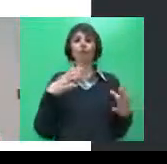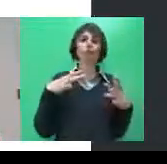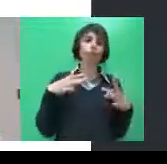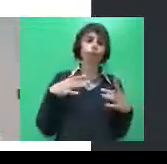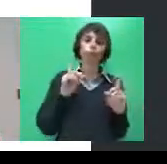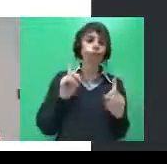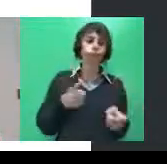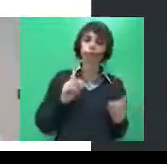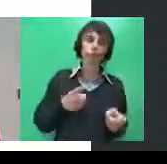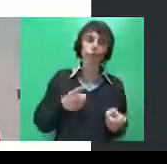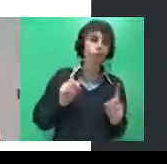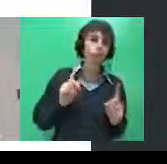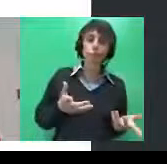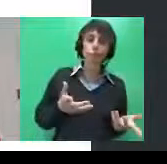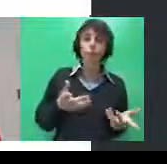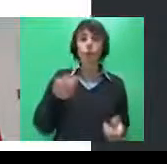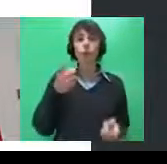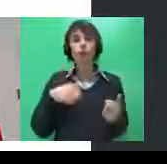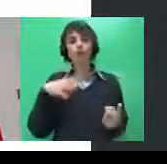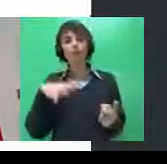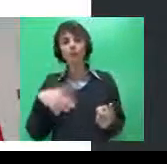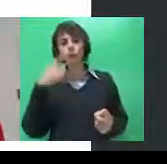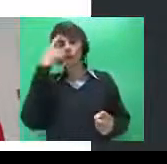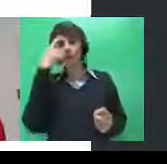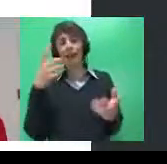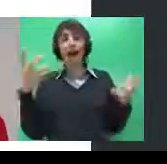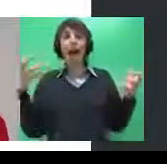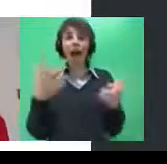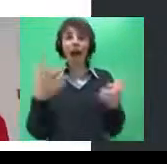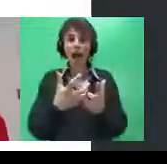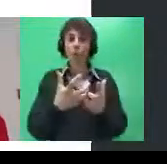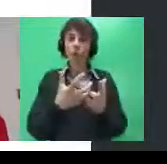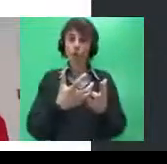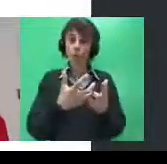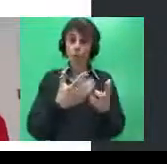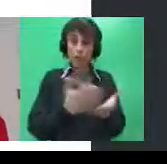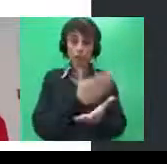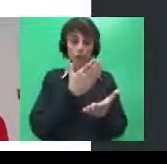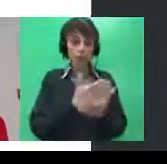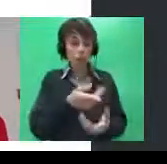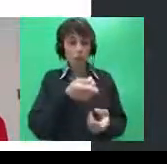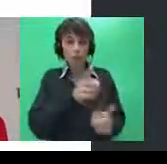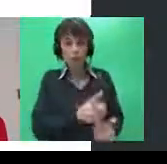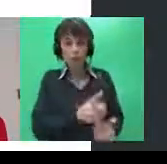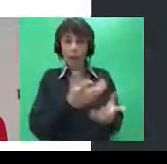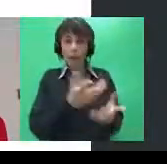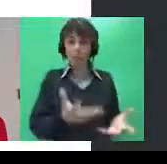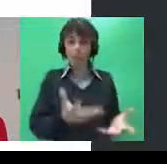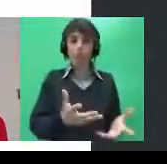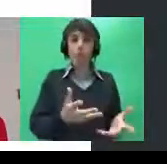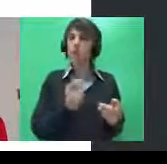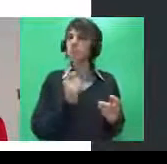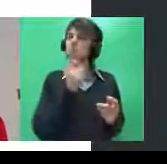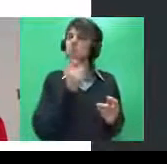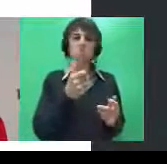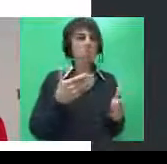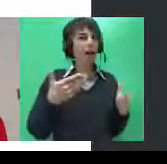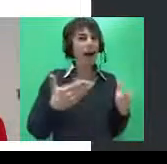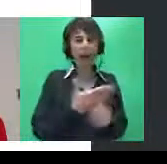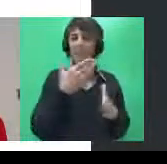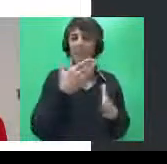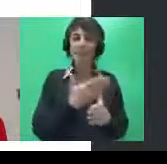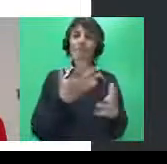challenge we've got is how do we make activity work for the proportion that are inactive, and see the same benefits as those that